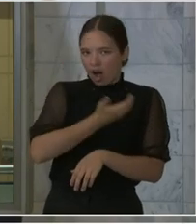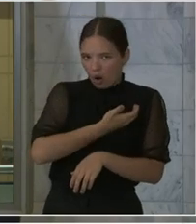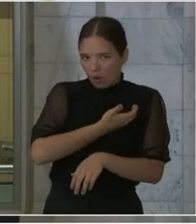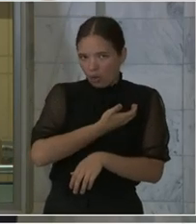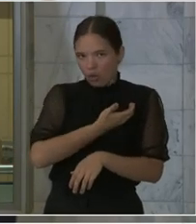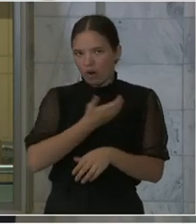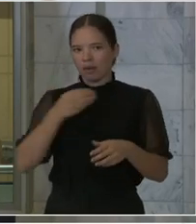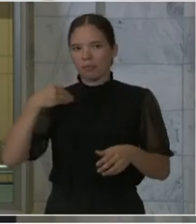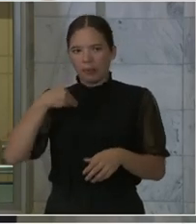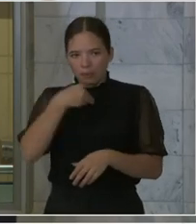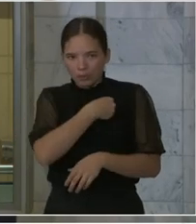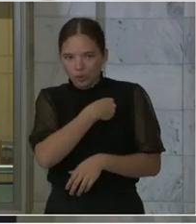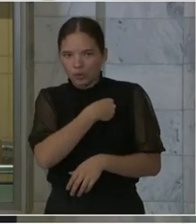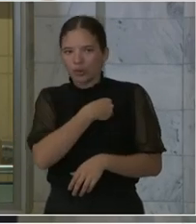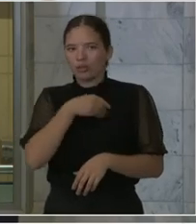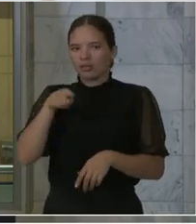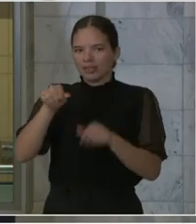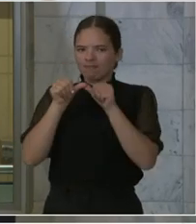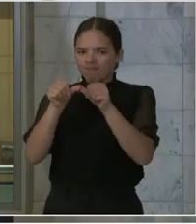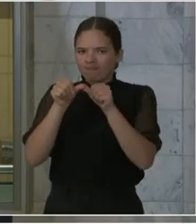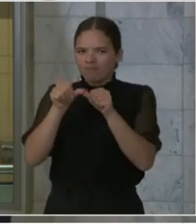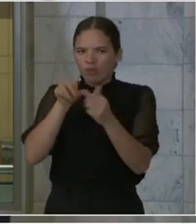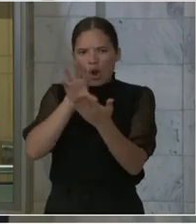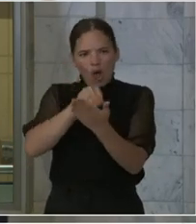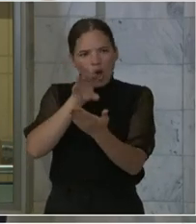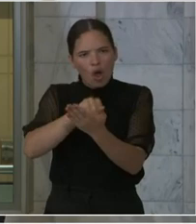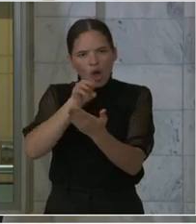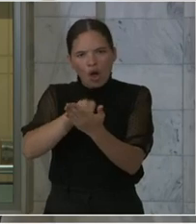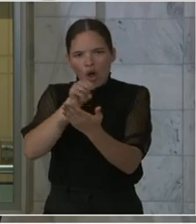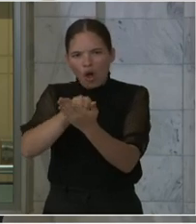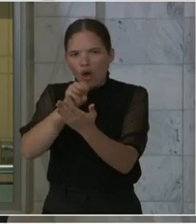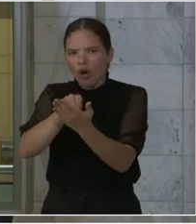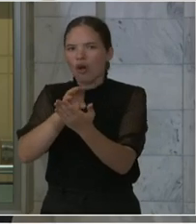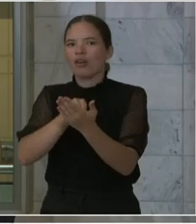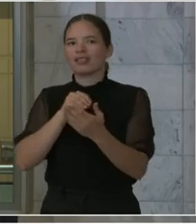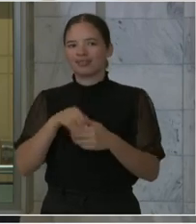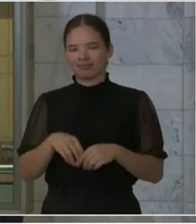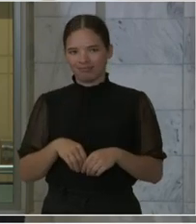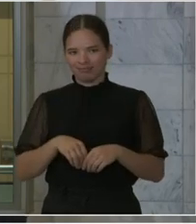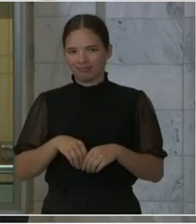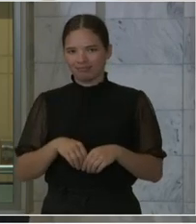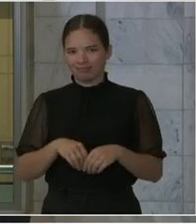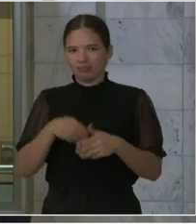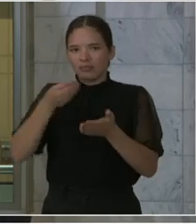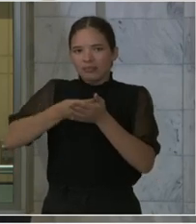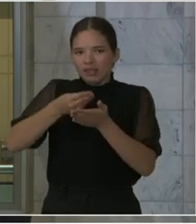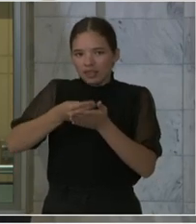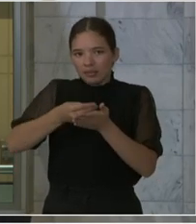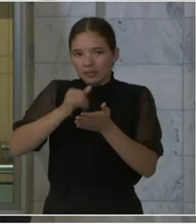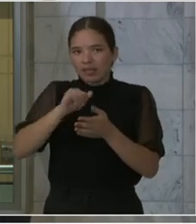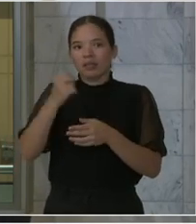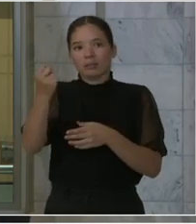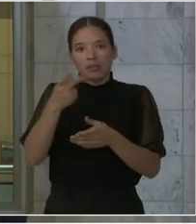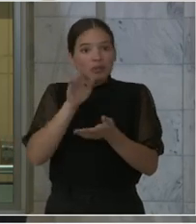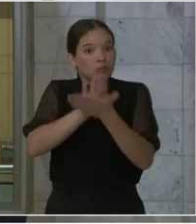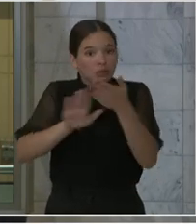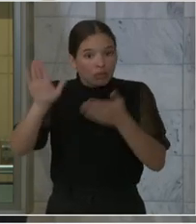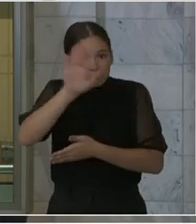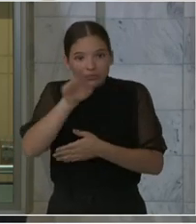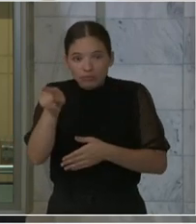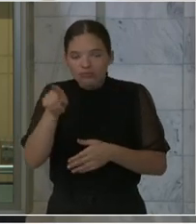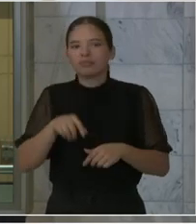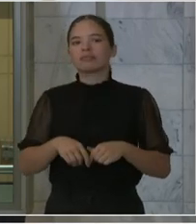agreement allows our members to get tuition reimbursement. It allows our members to get sabbatical leave. And so it